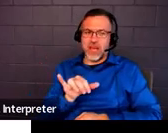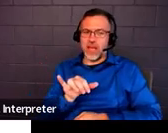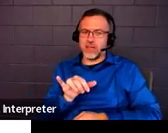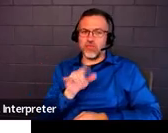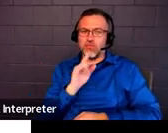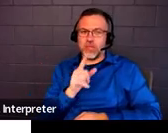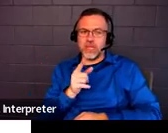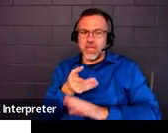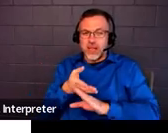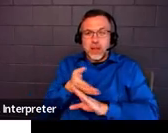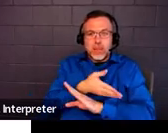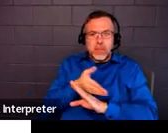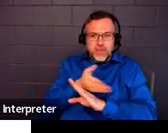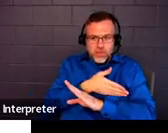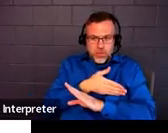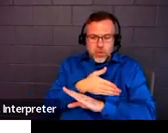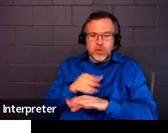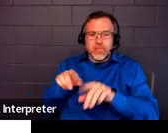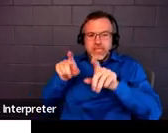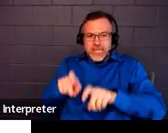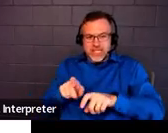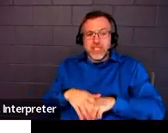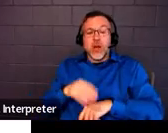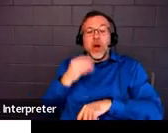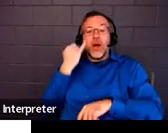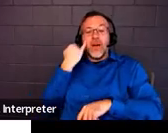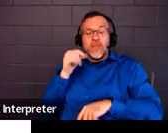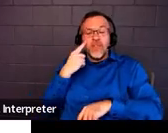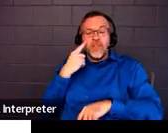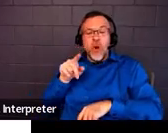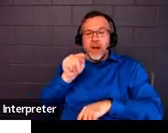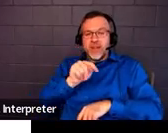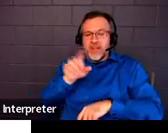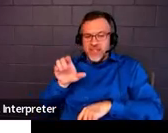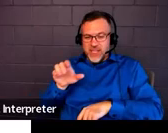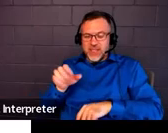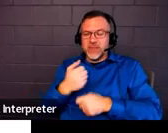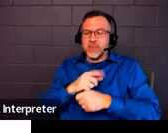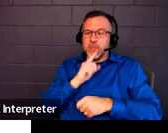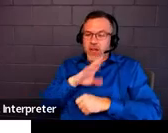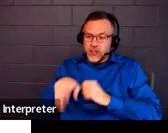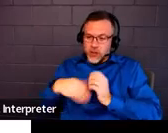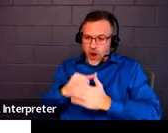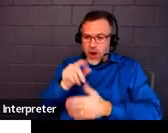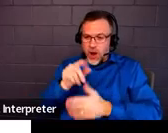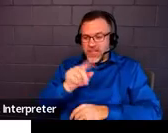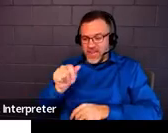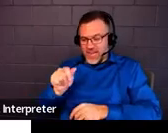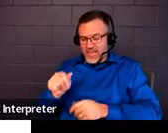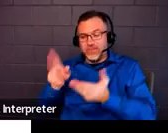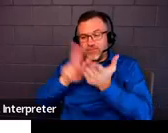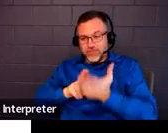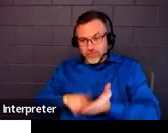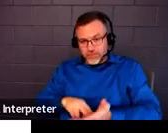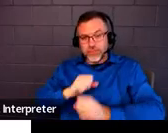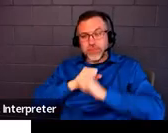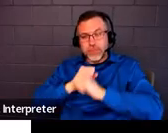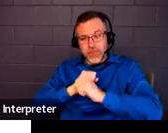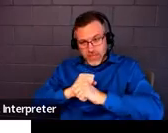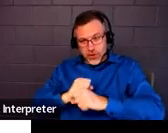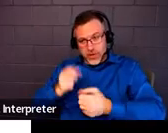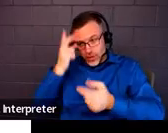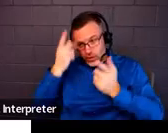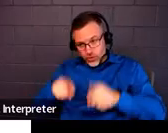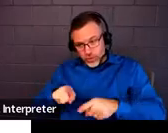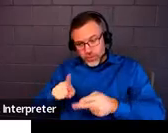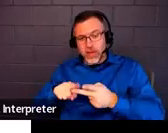test administrator, as test coordinator, you want to confirm that all TAs have completed the test security agreement, training modules,